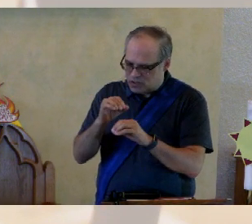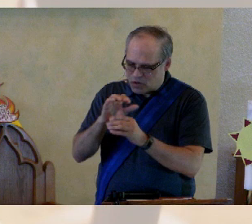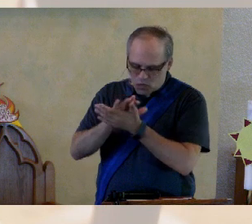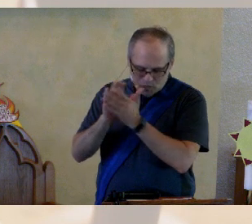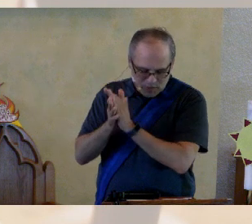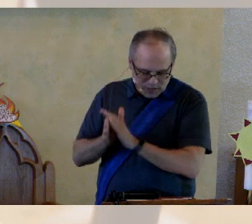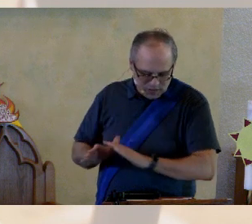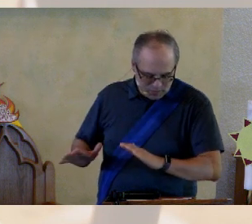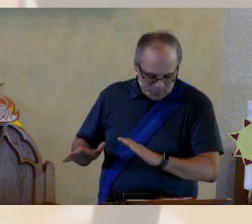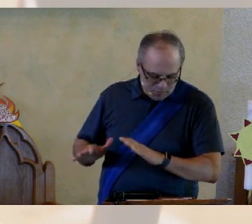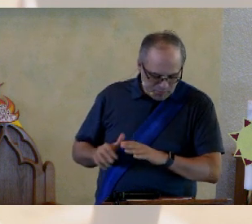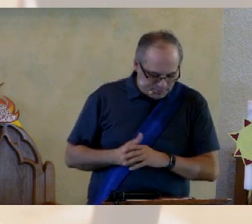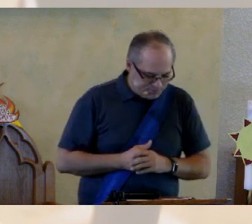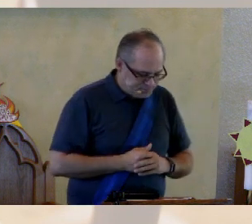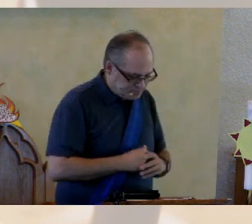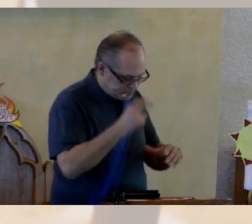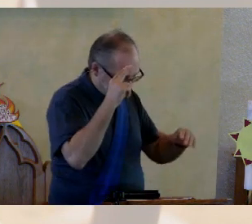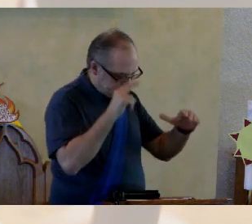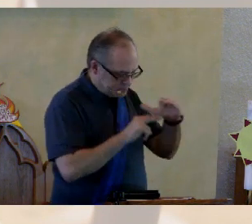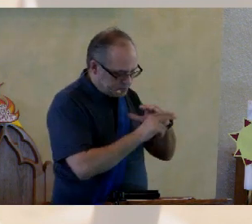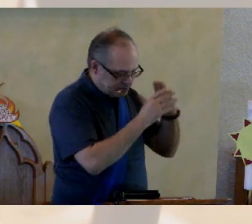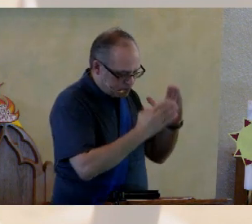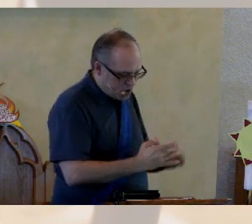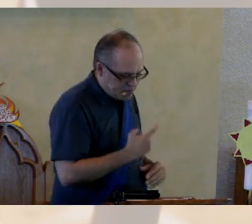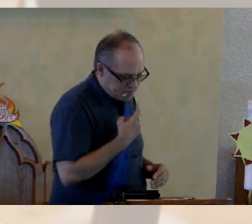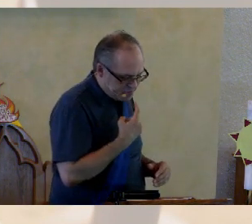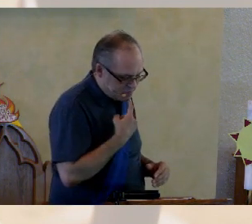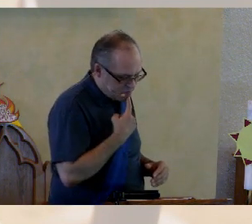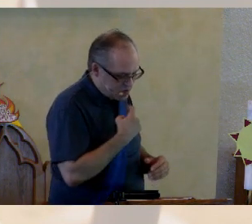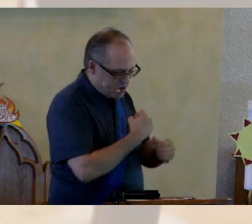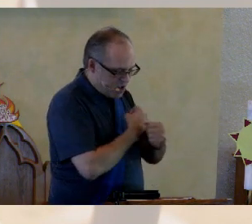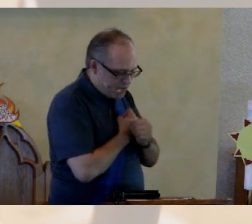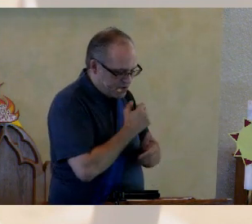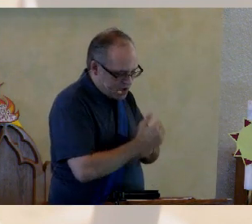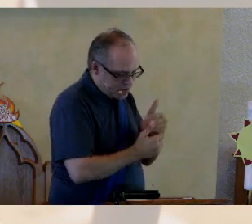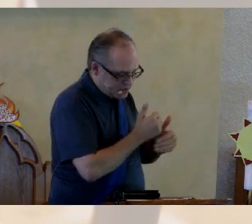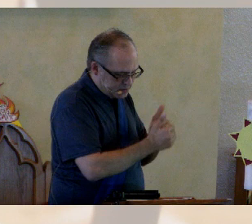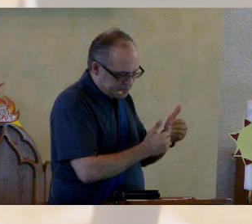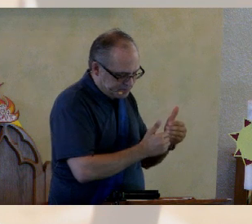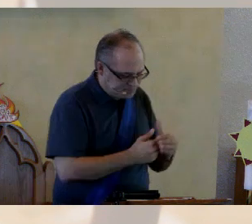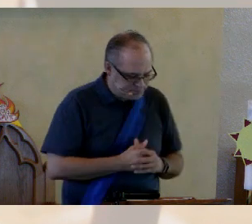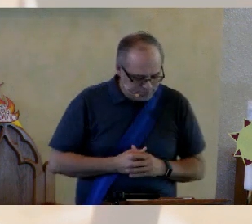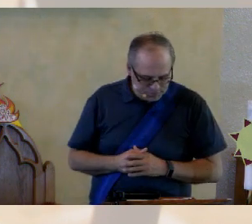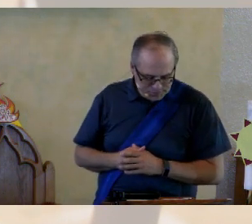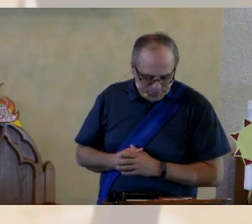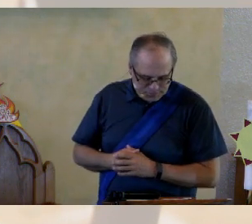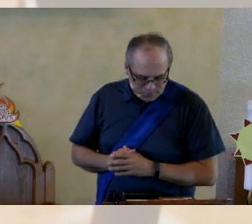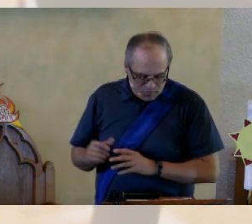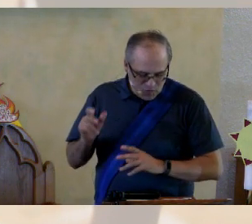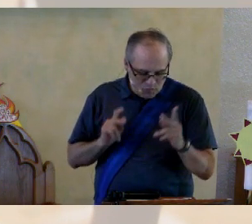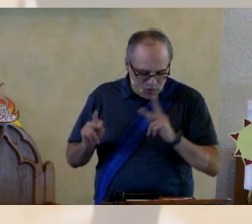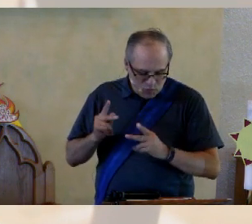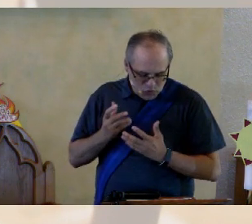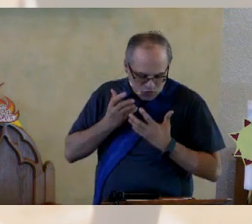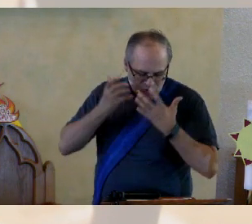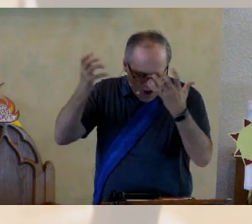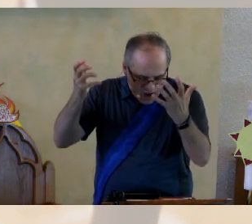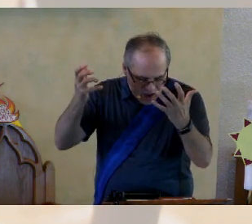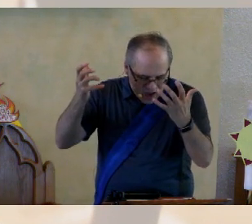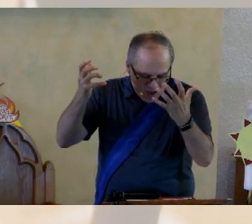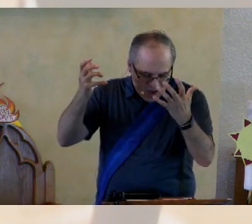no peace. The prophet says, love kindness. The people